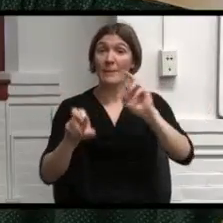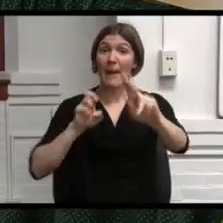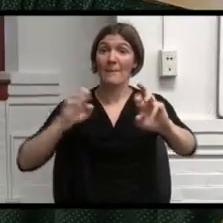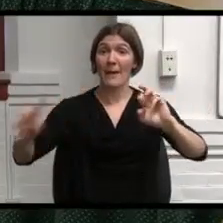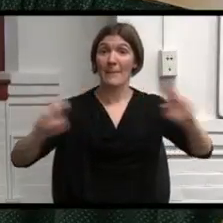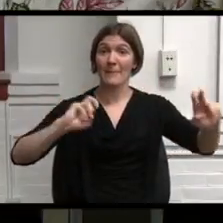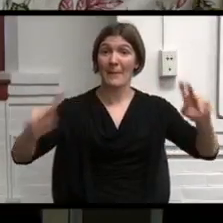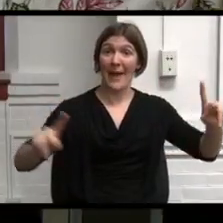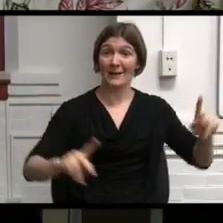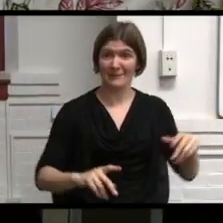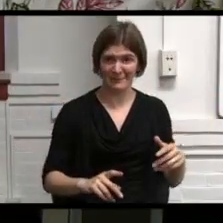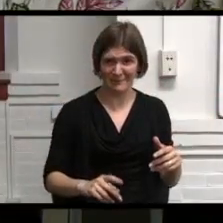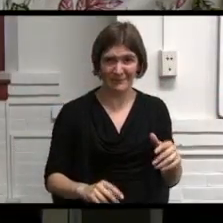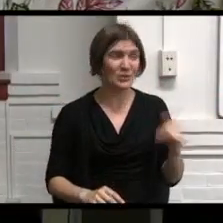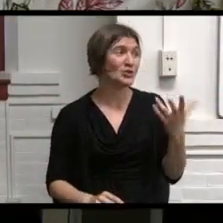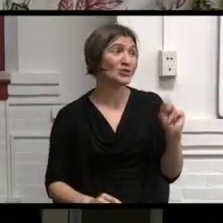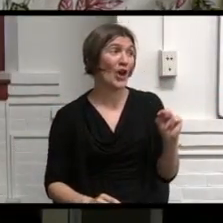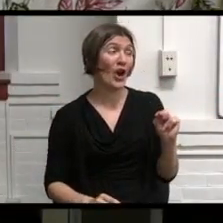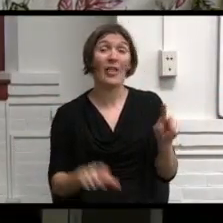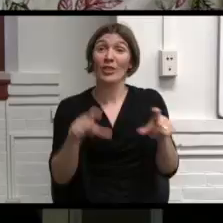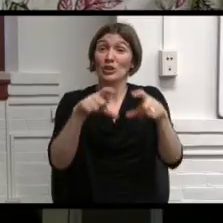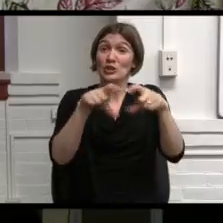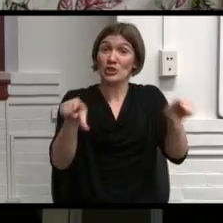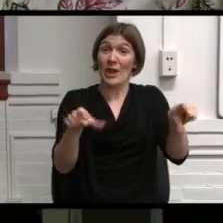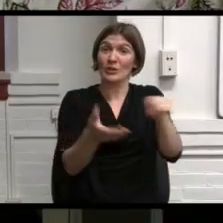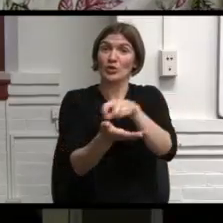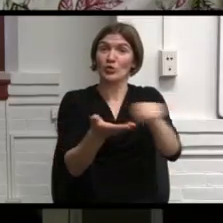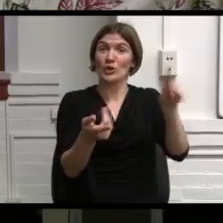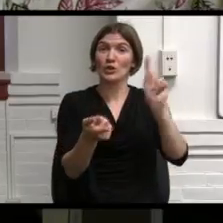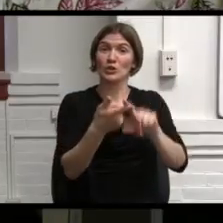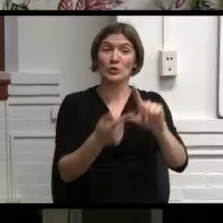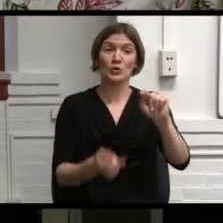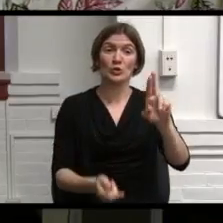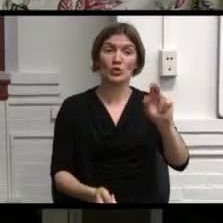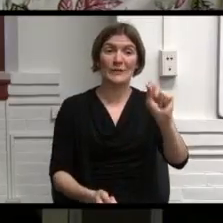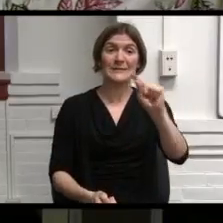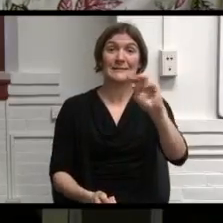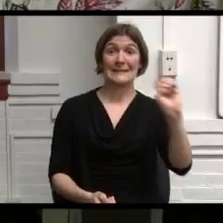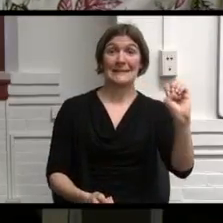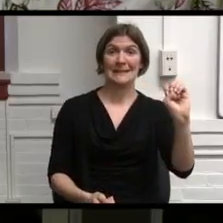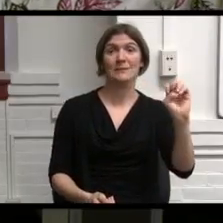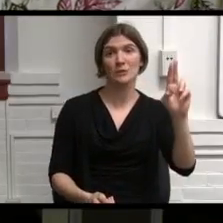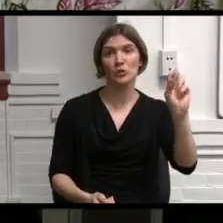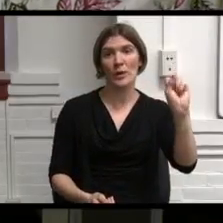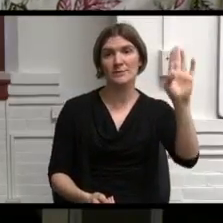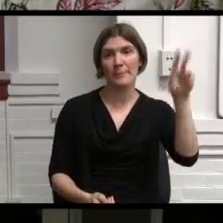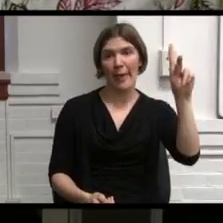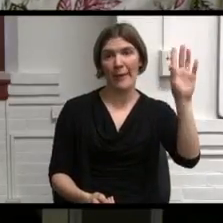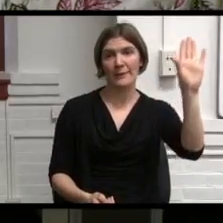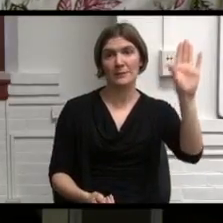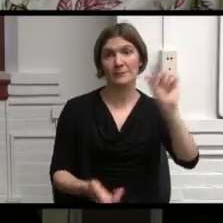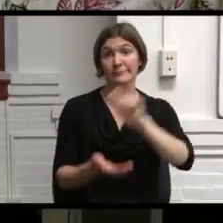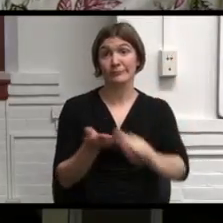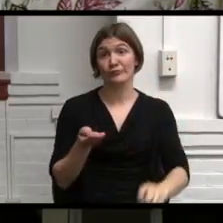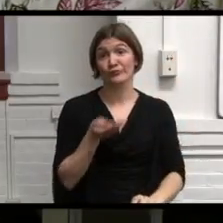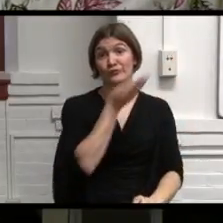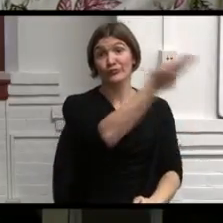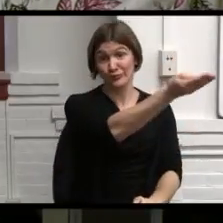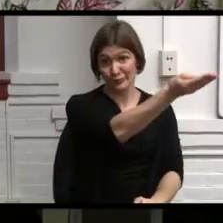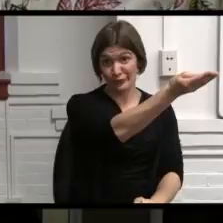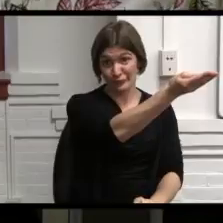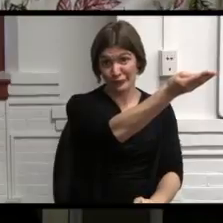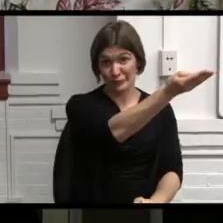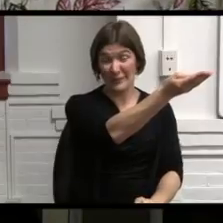home? Actually, the checks go to the trustee, which is U.S. Bank. And then